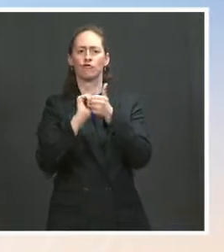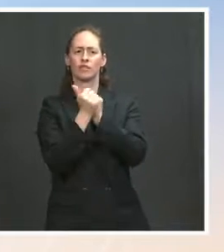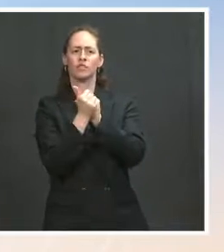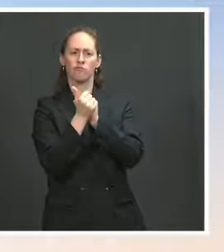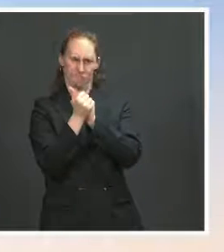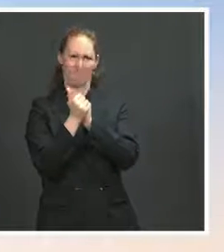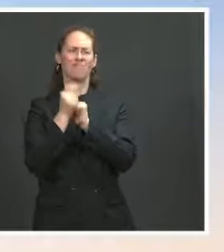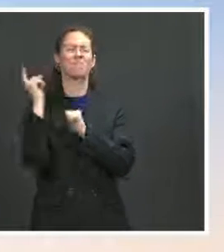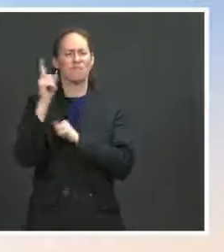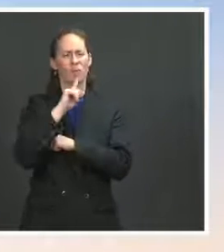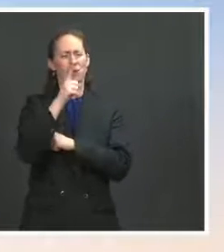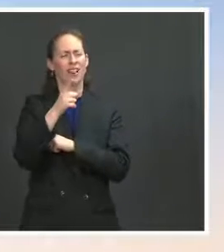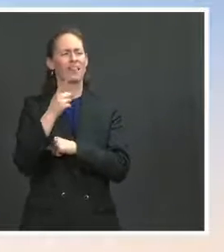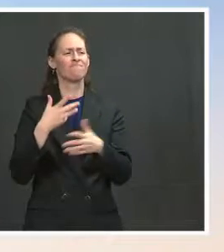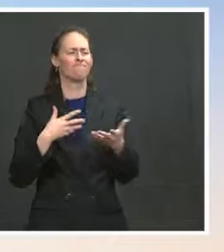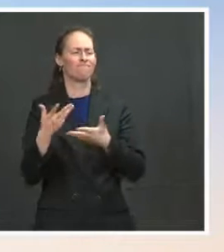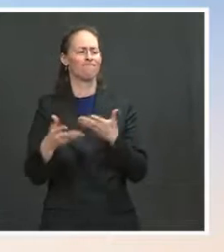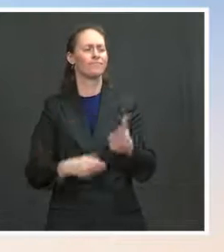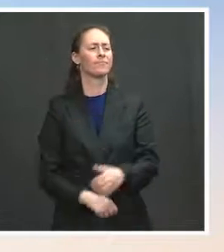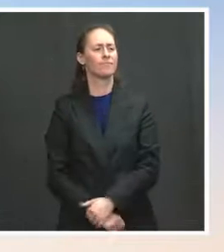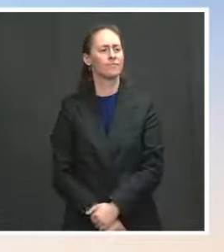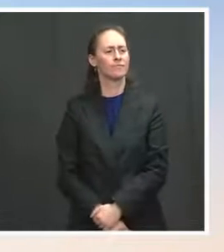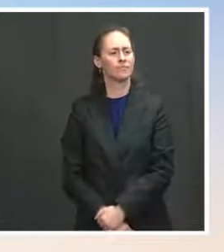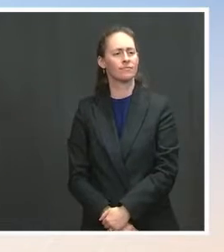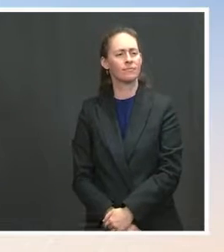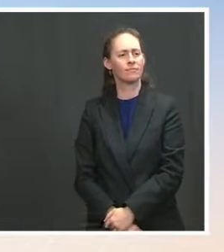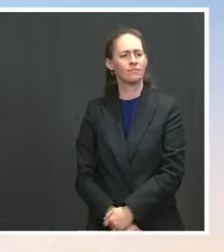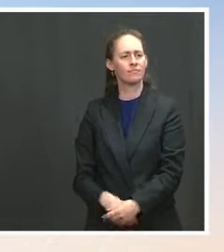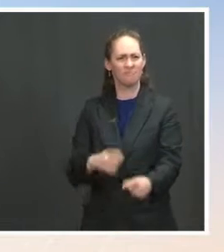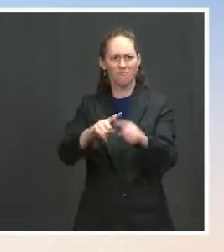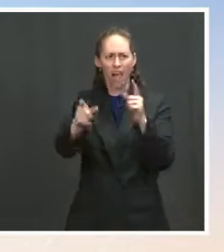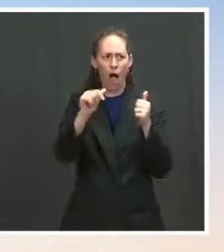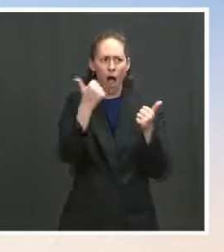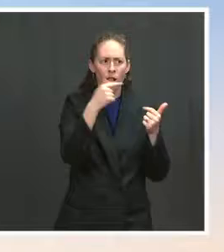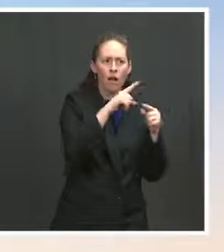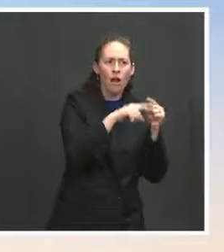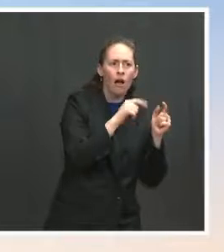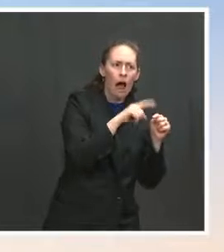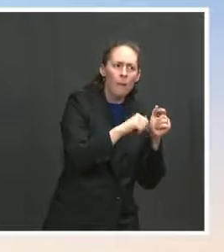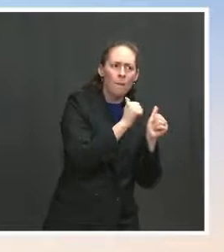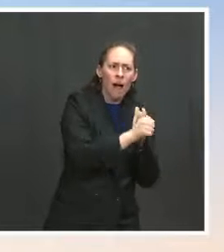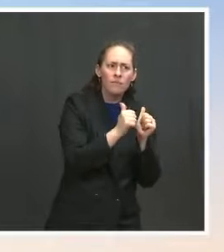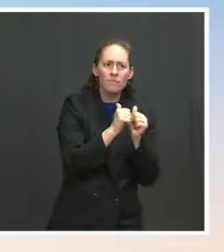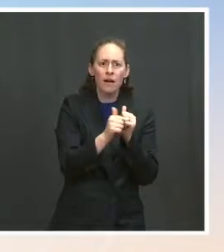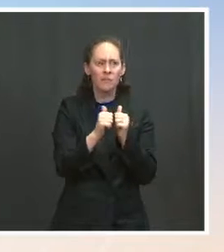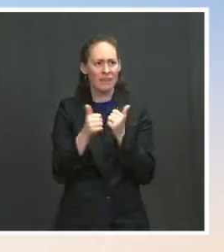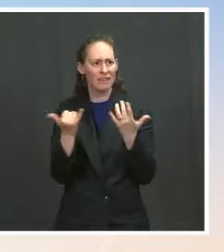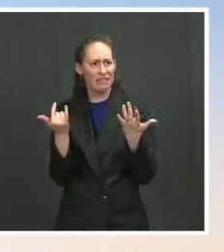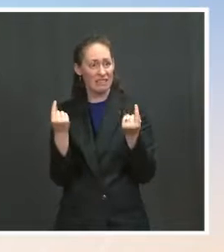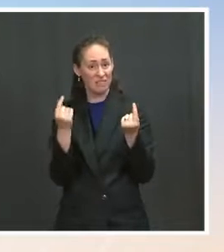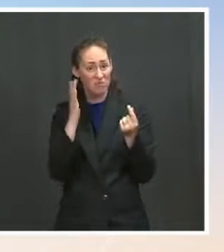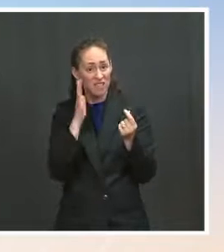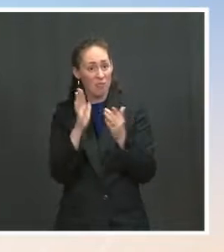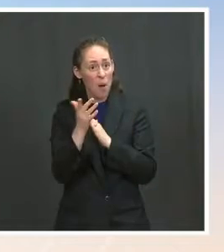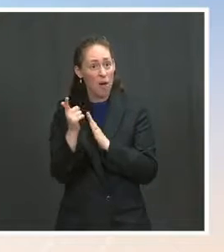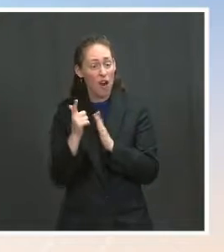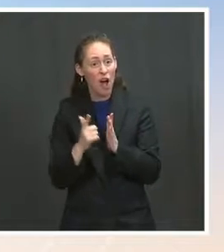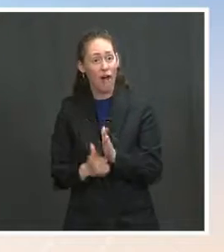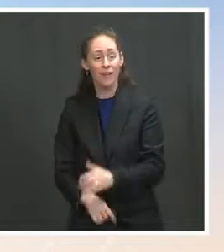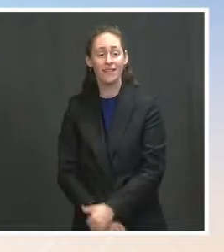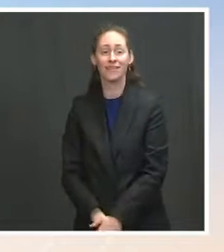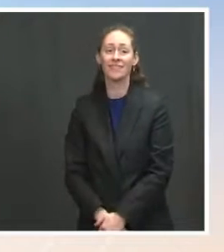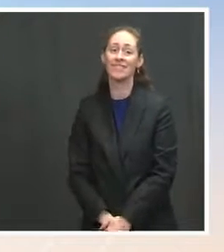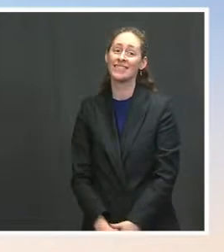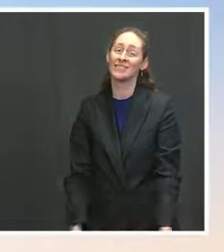these bills have already been signed into law or about to be. Well, laws sometimes are meant to be changed. Okay. I have a question about the